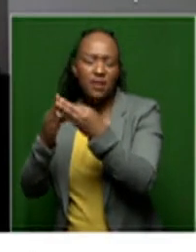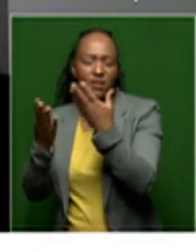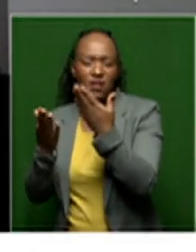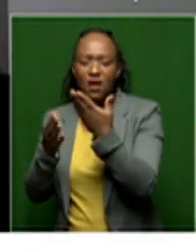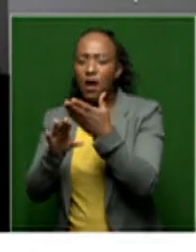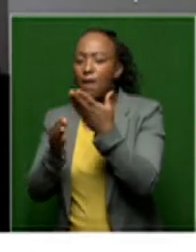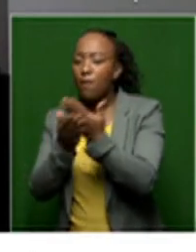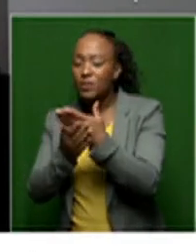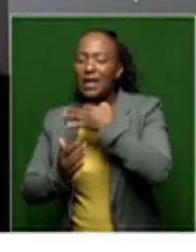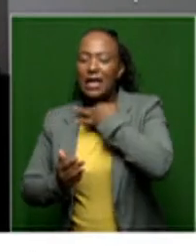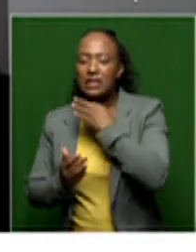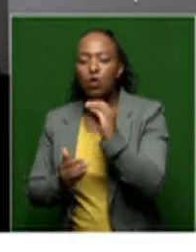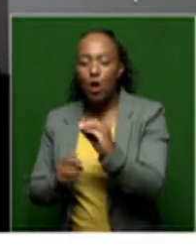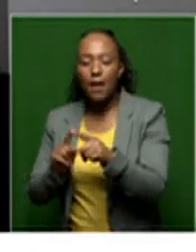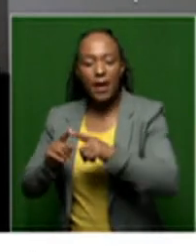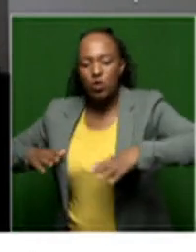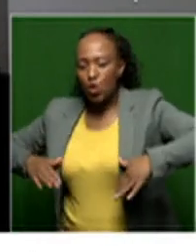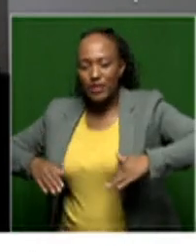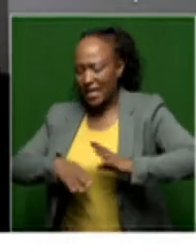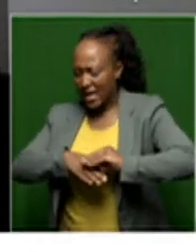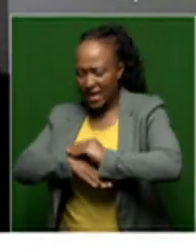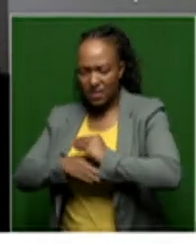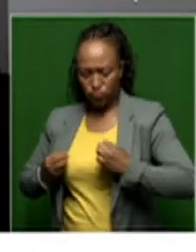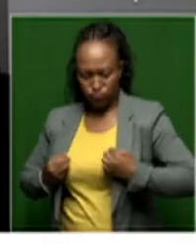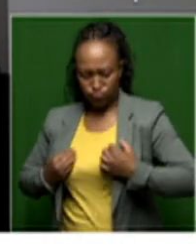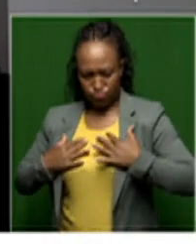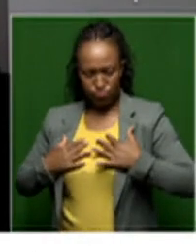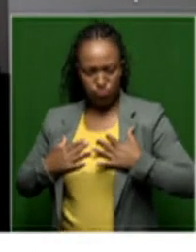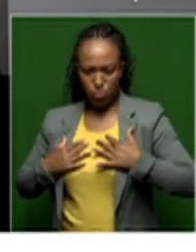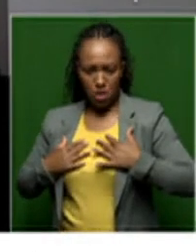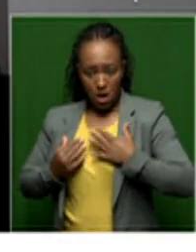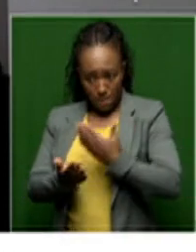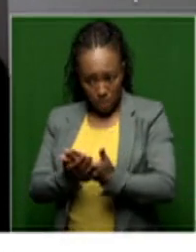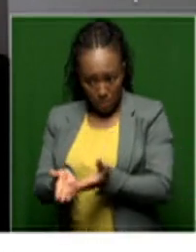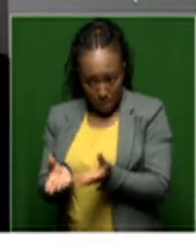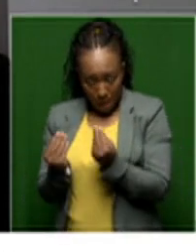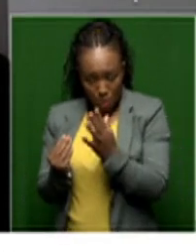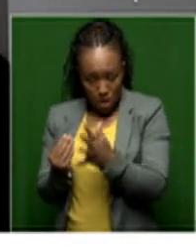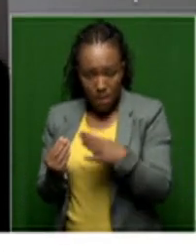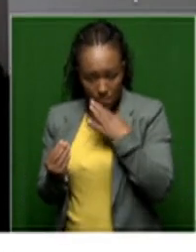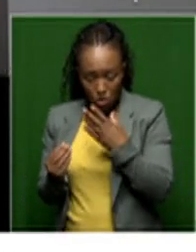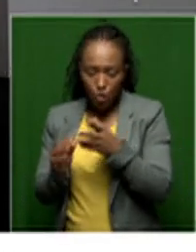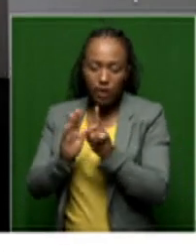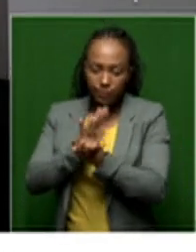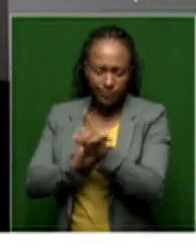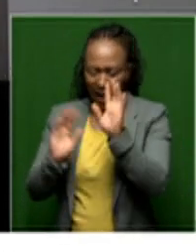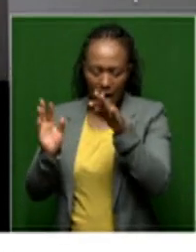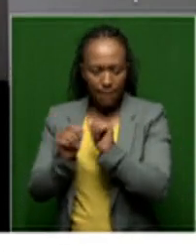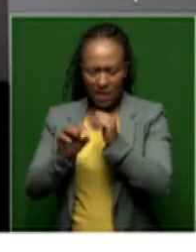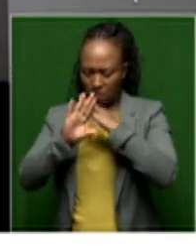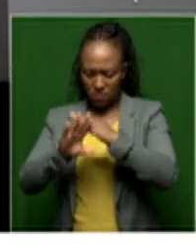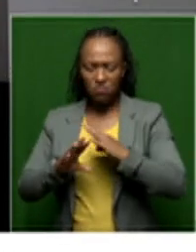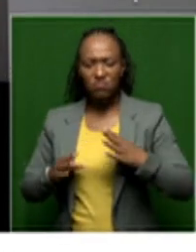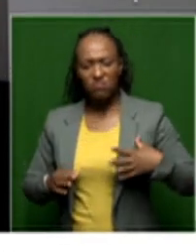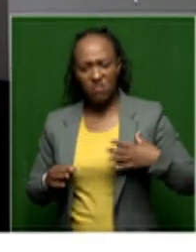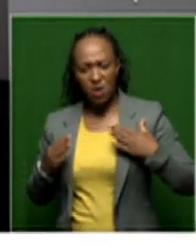be predisposed to it, it doesn't mean that you necessarily will get it? Or is that one of the routes that you should go if, in fact, it